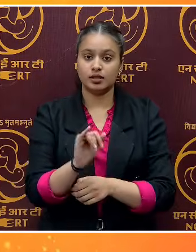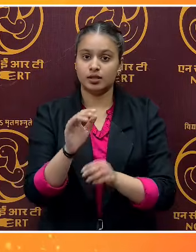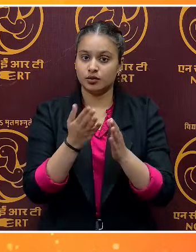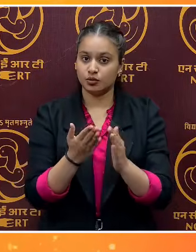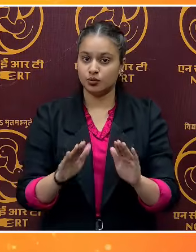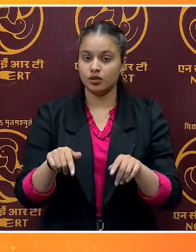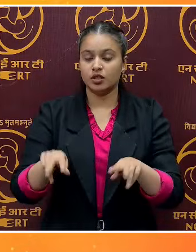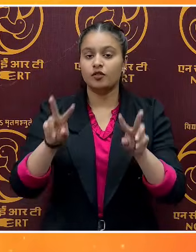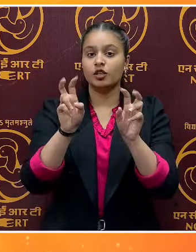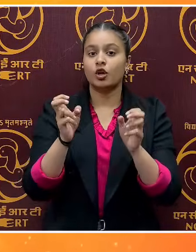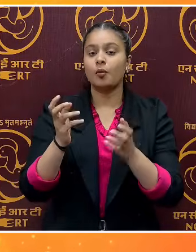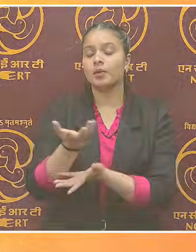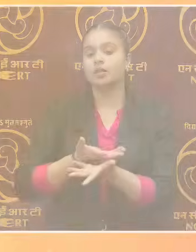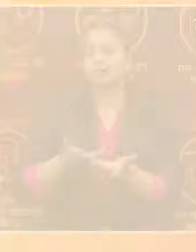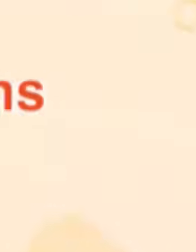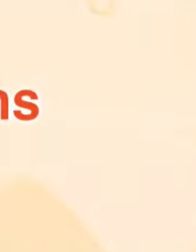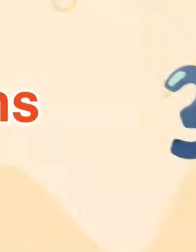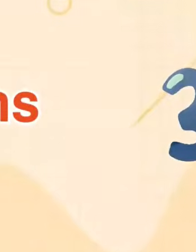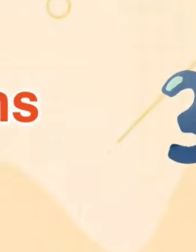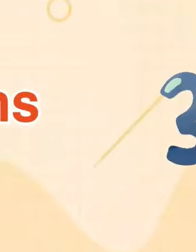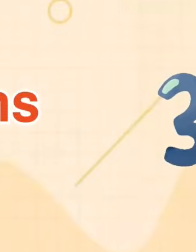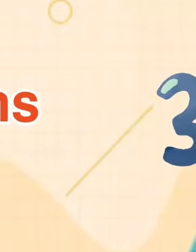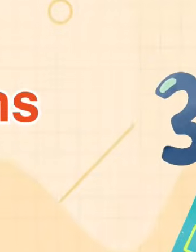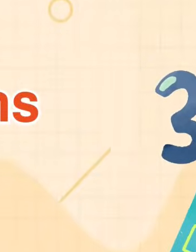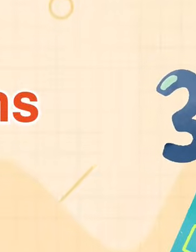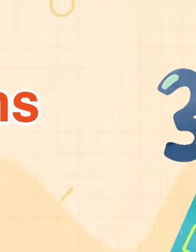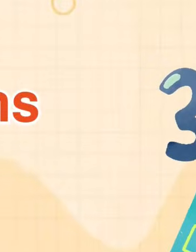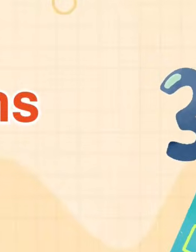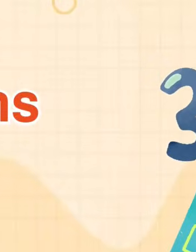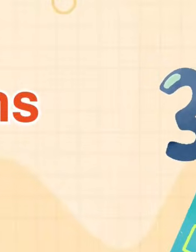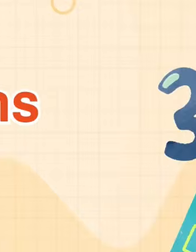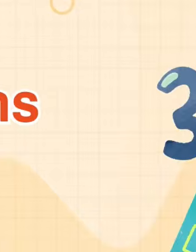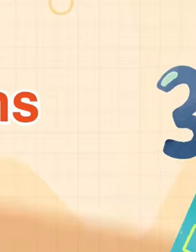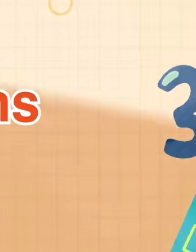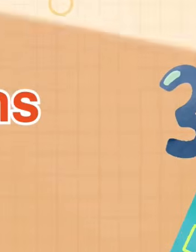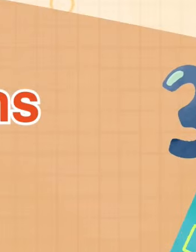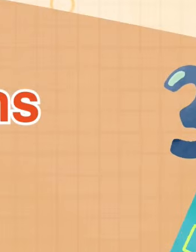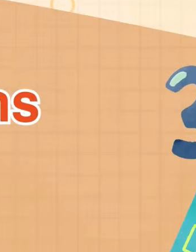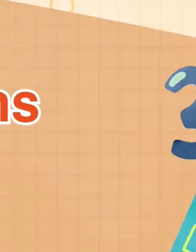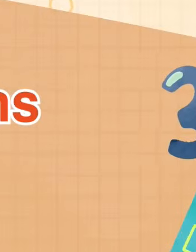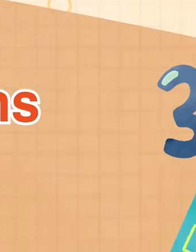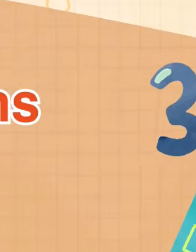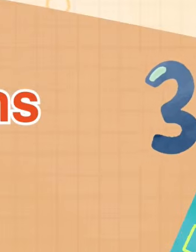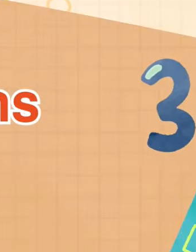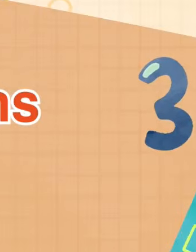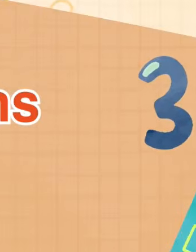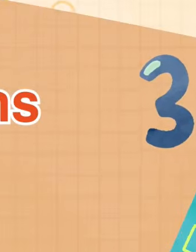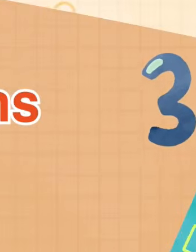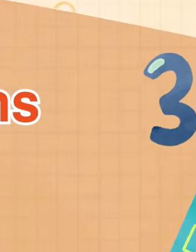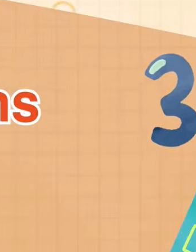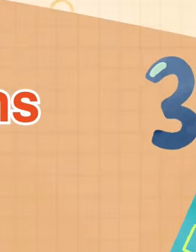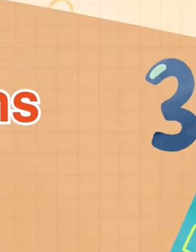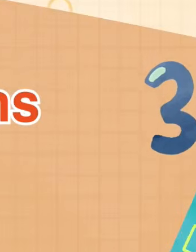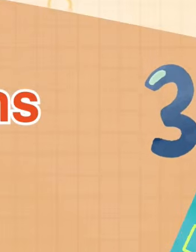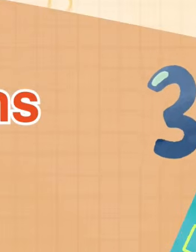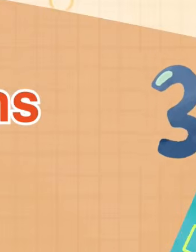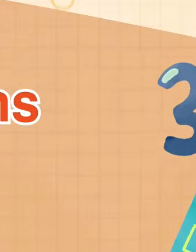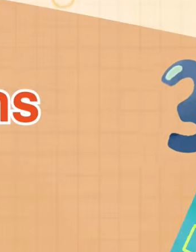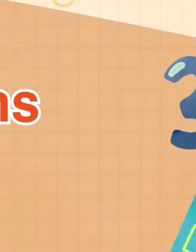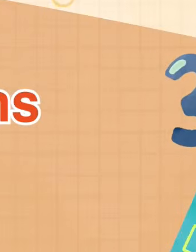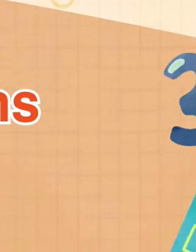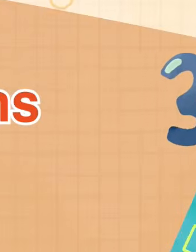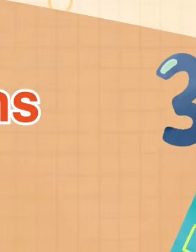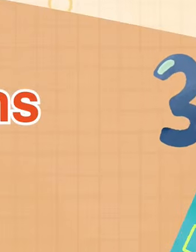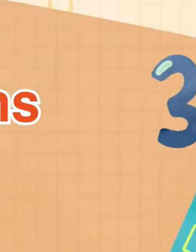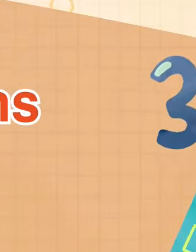that we are going to discuss today in this session is playing with construction part 2nd. This is your chapter 8, and dear viewers and